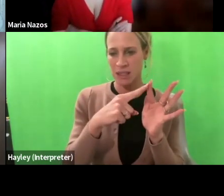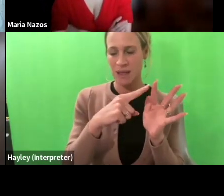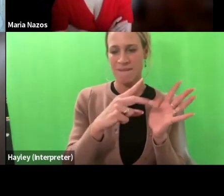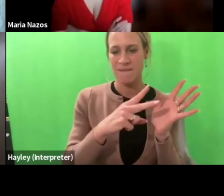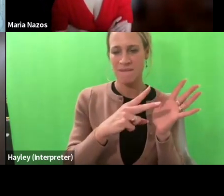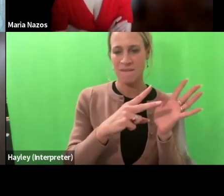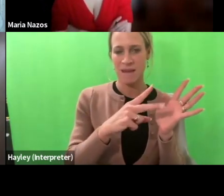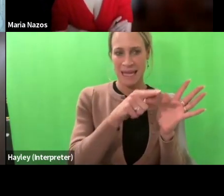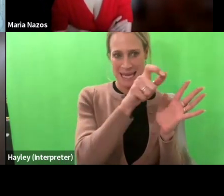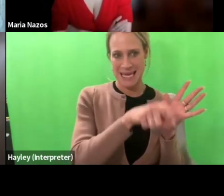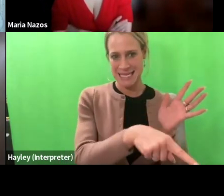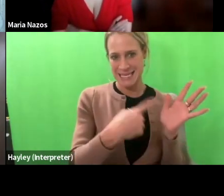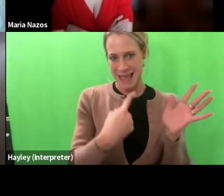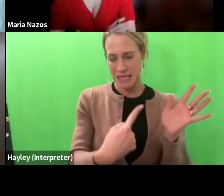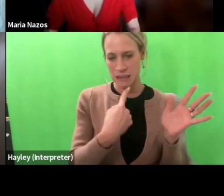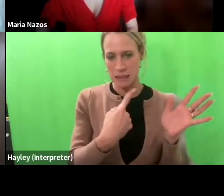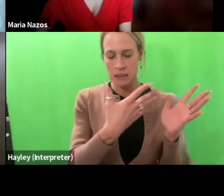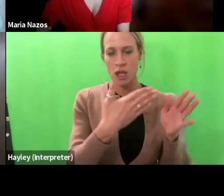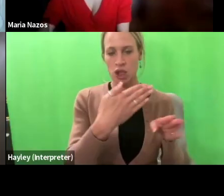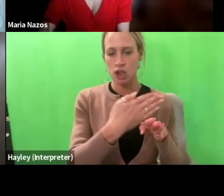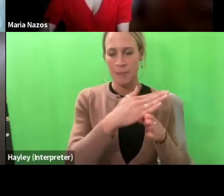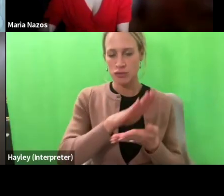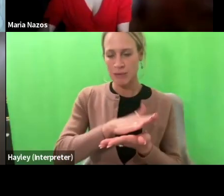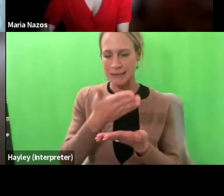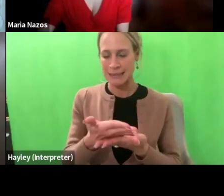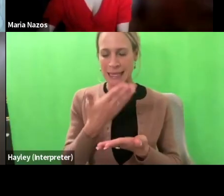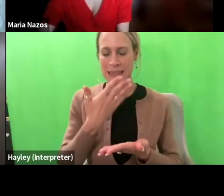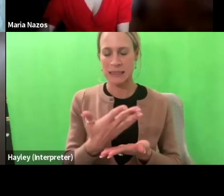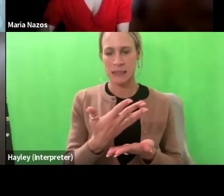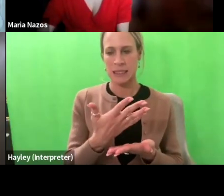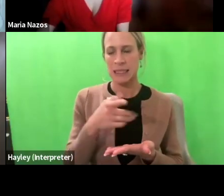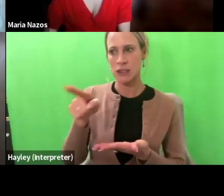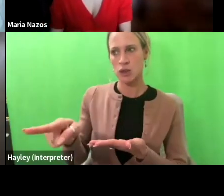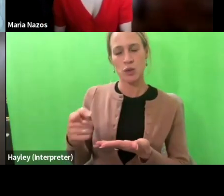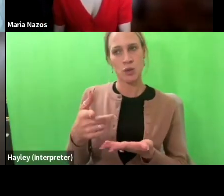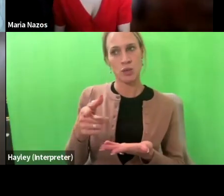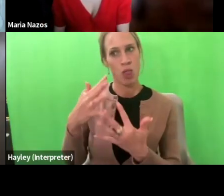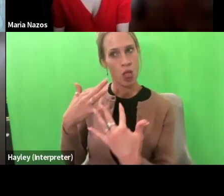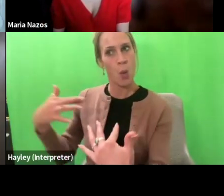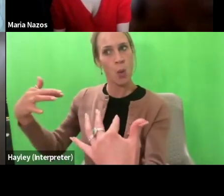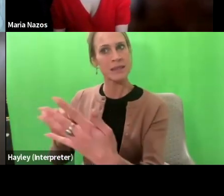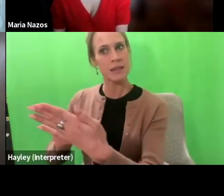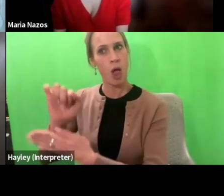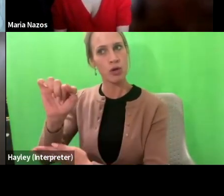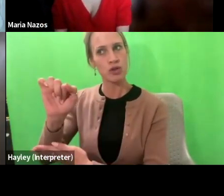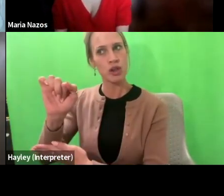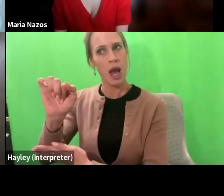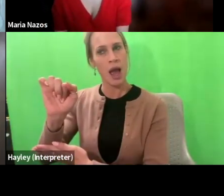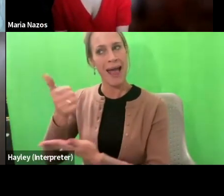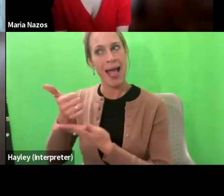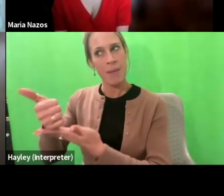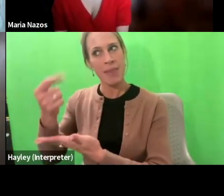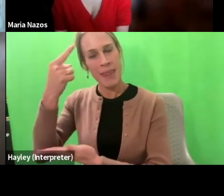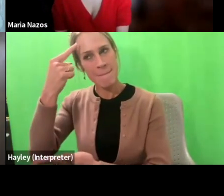of translation is to make the receiving culture mindful of what it lacks. And I think the same is true of a translator, especially